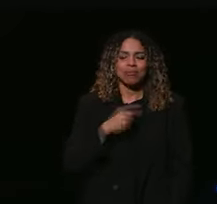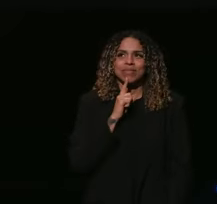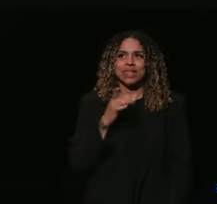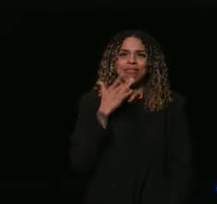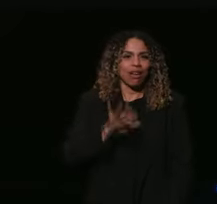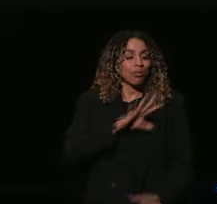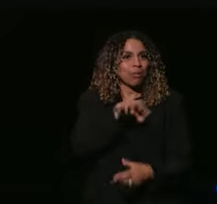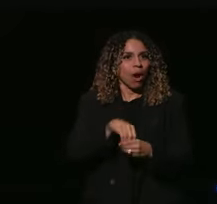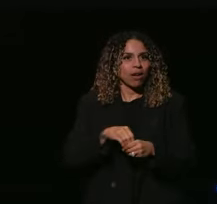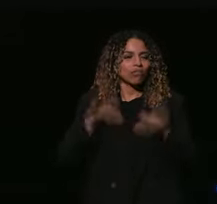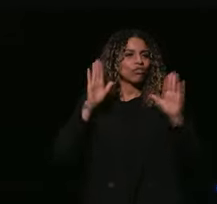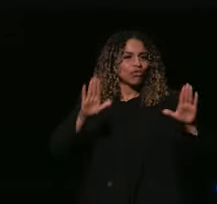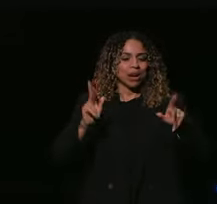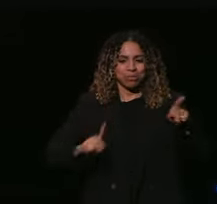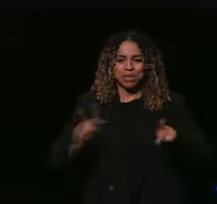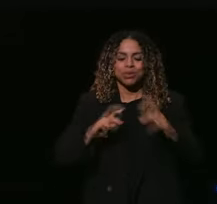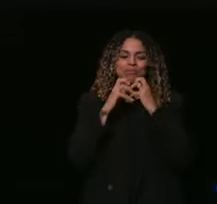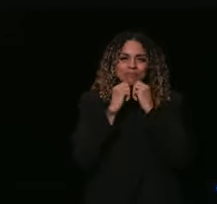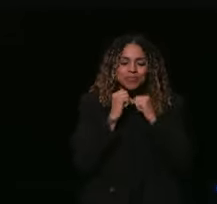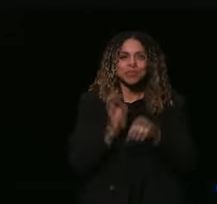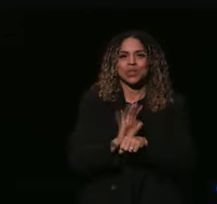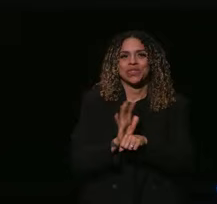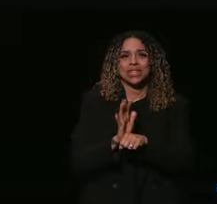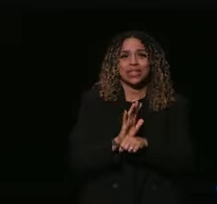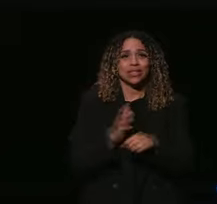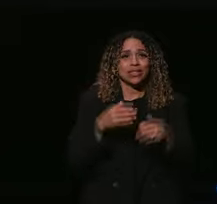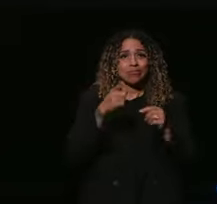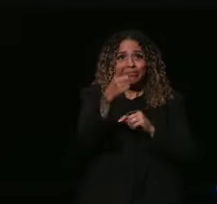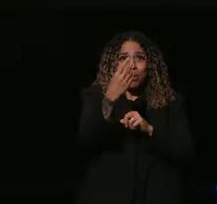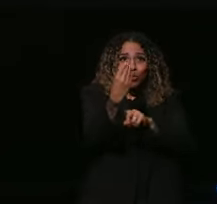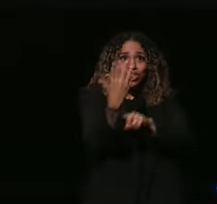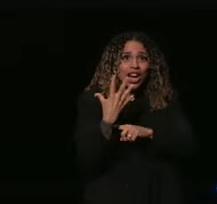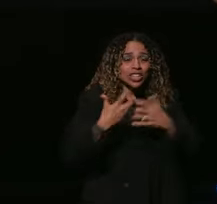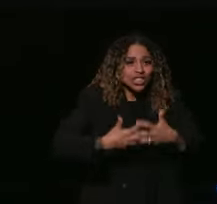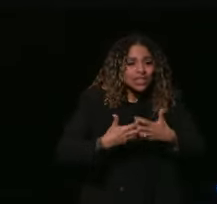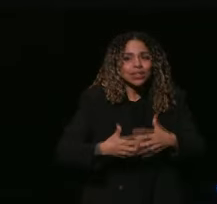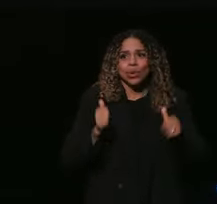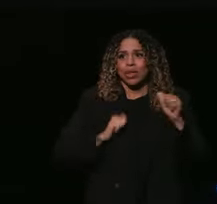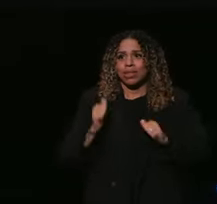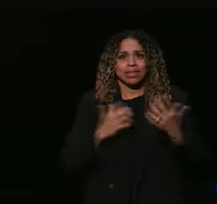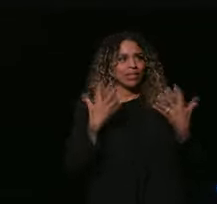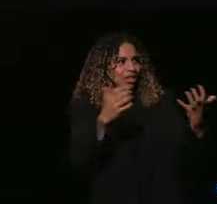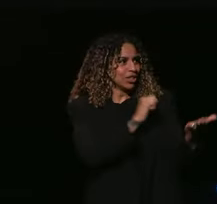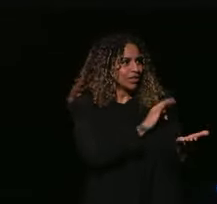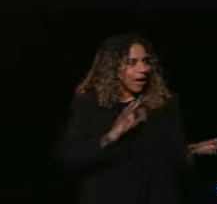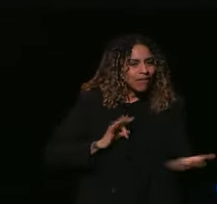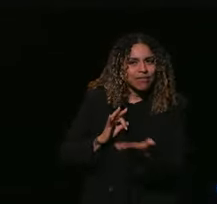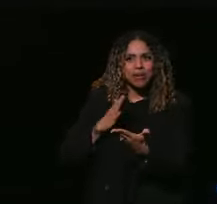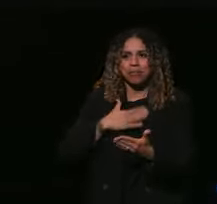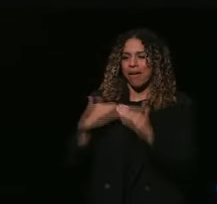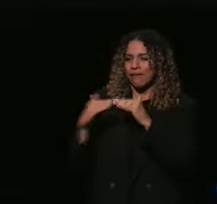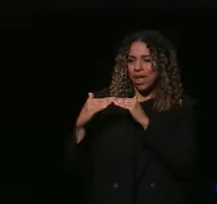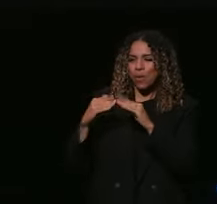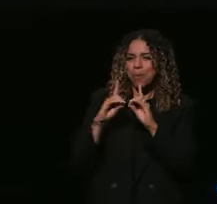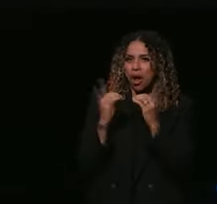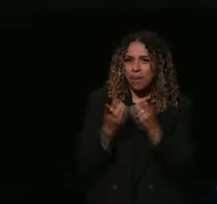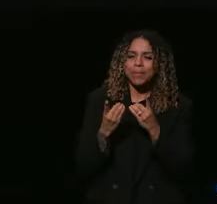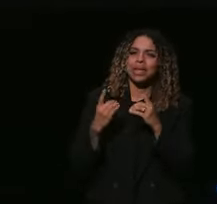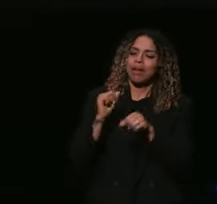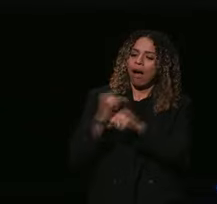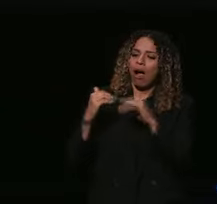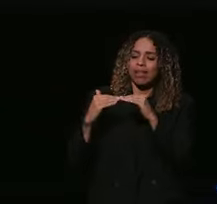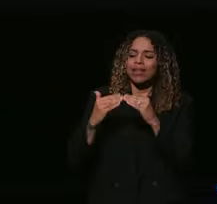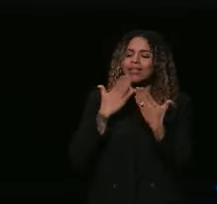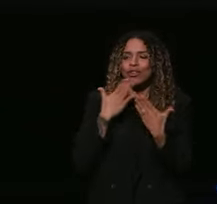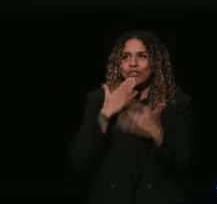such a magnificent group of people who cherish movies. From the projectionist to the theater staff to my fellow department colleagues, thank you for everything you